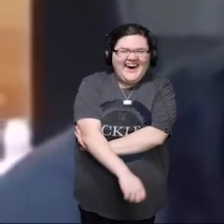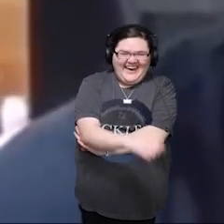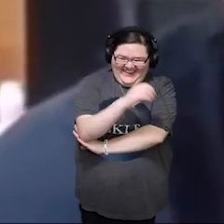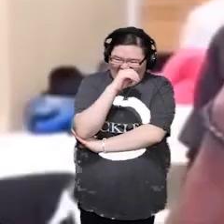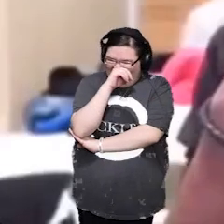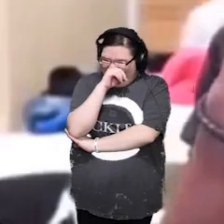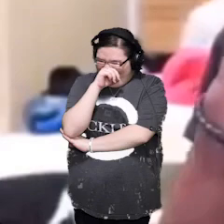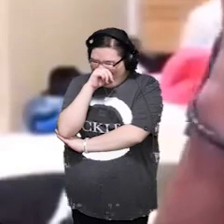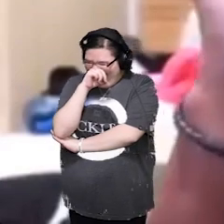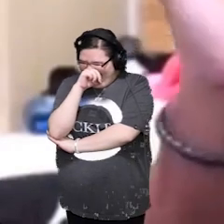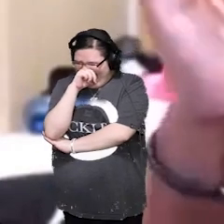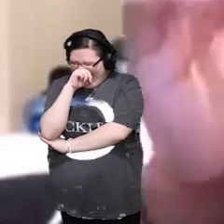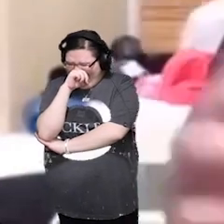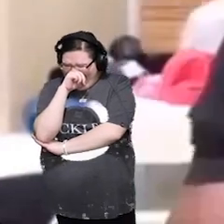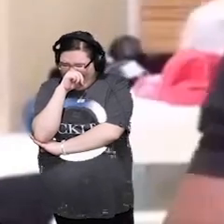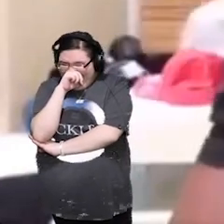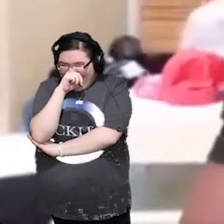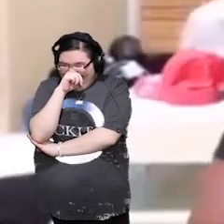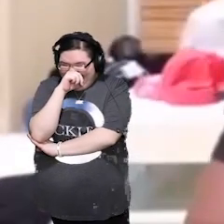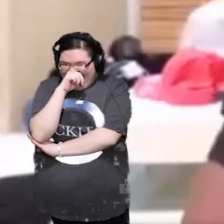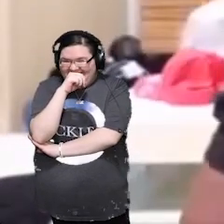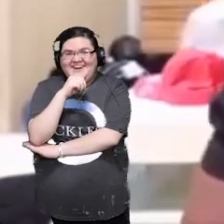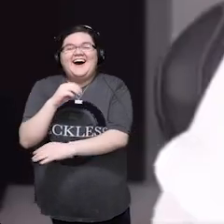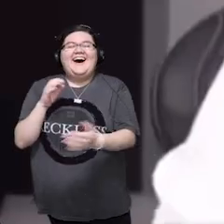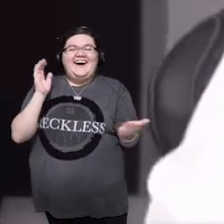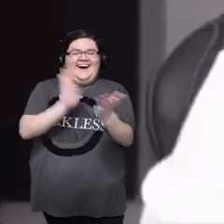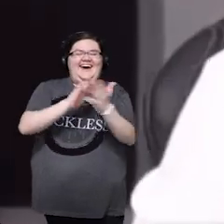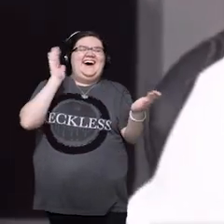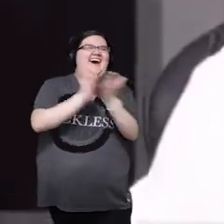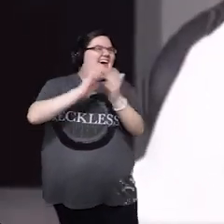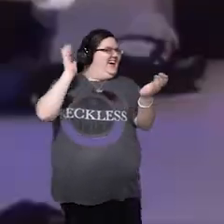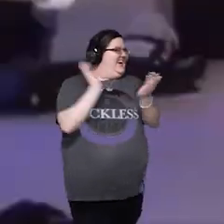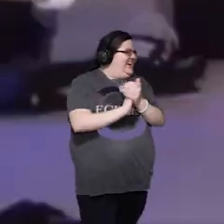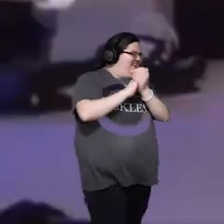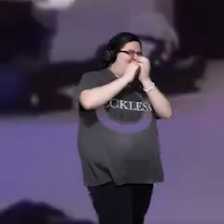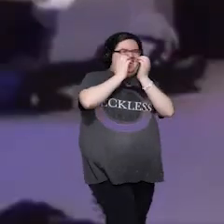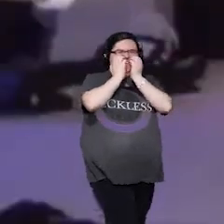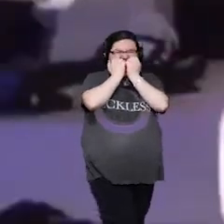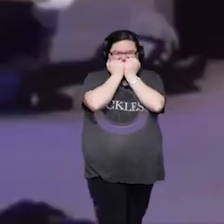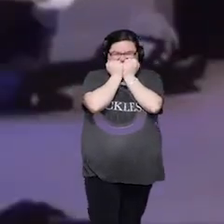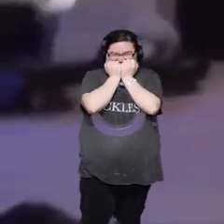question, go. Finger my pussy. Oh, thank you, man. I appreciate it. What?